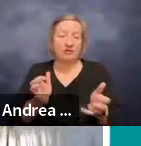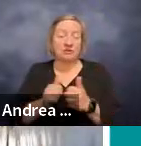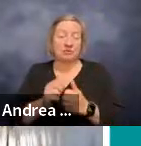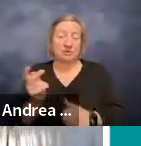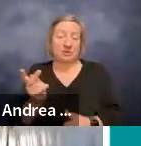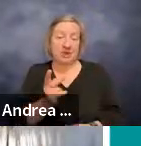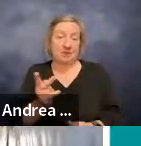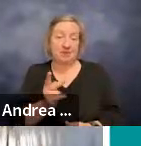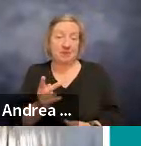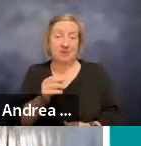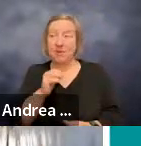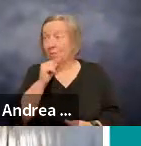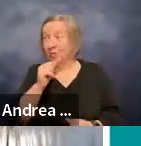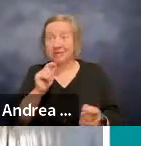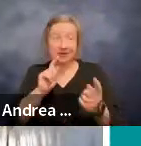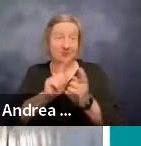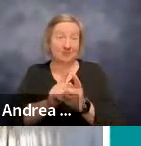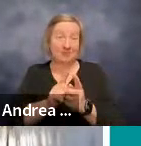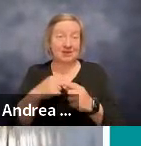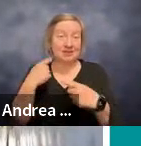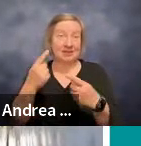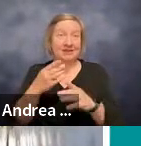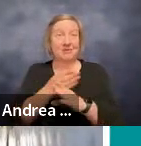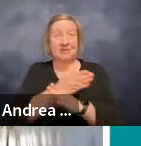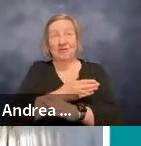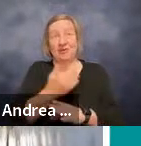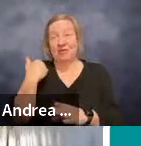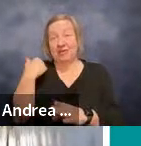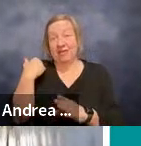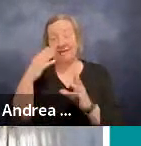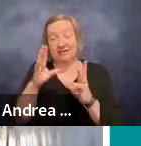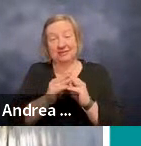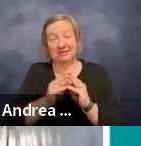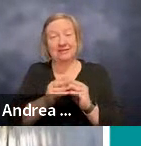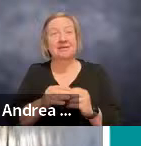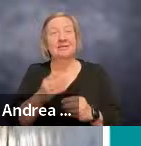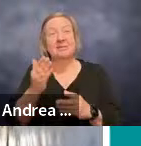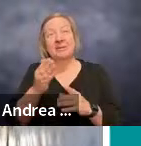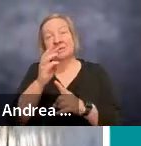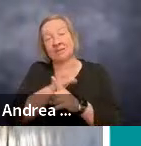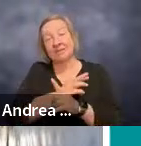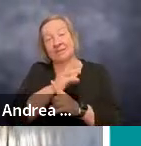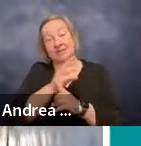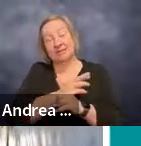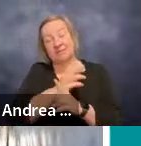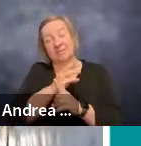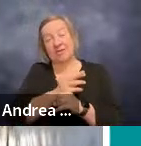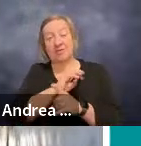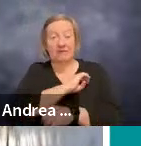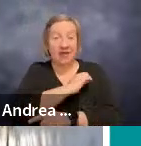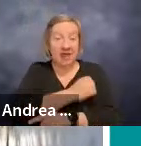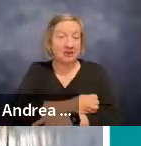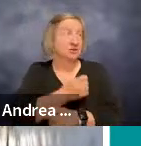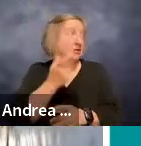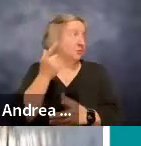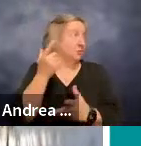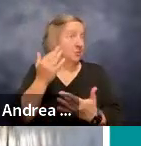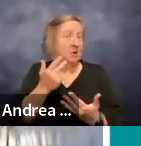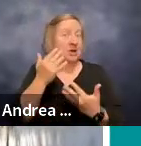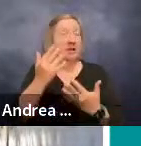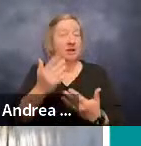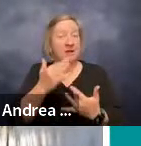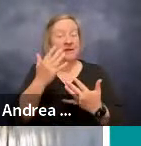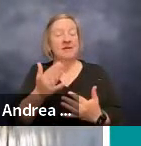since before this last session. So this was probably 6 months of pent up energy and